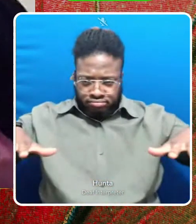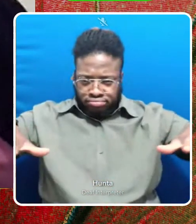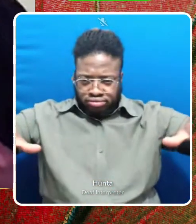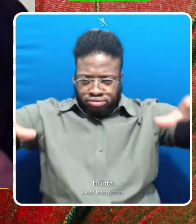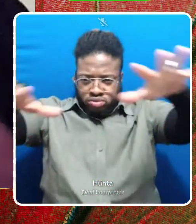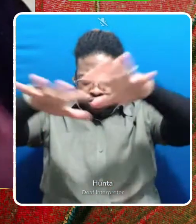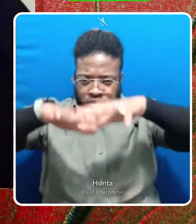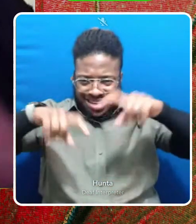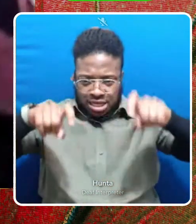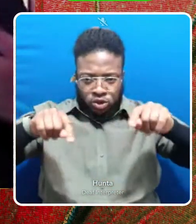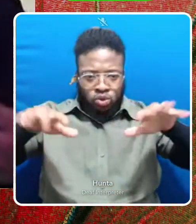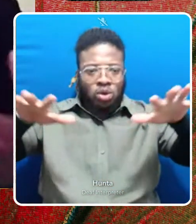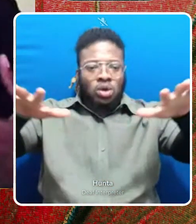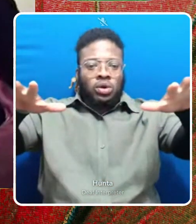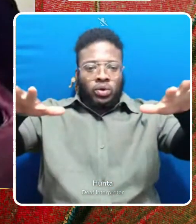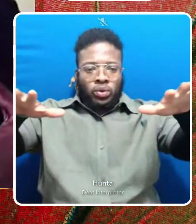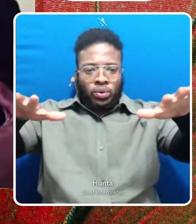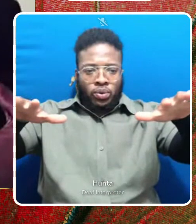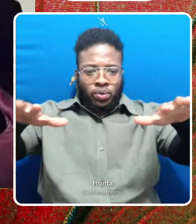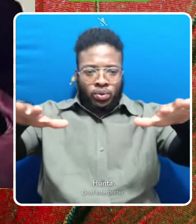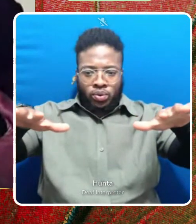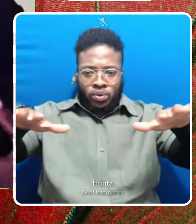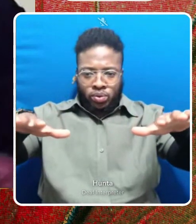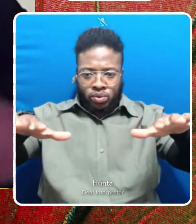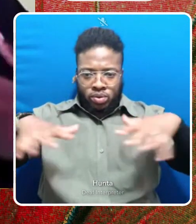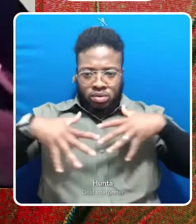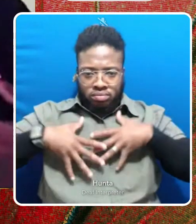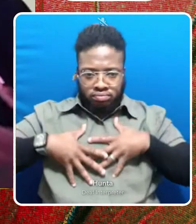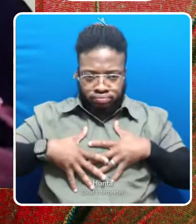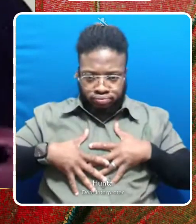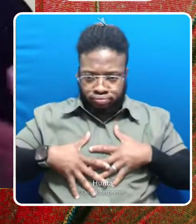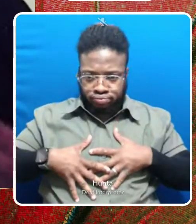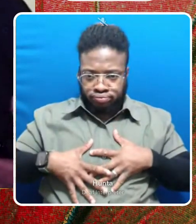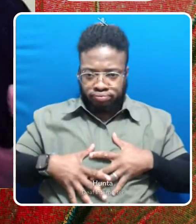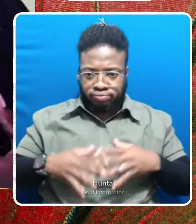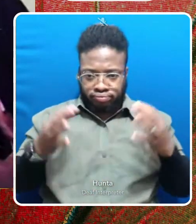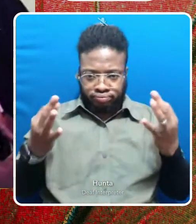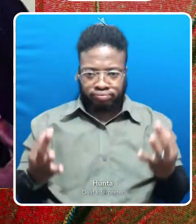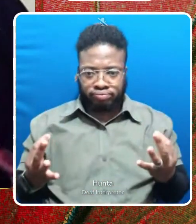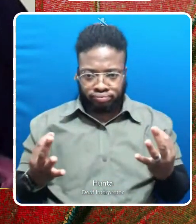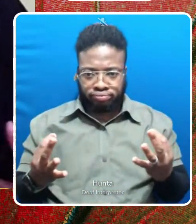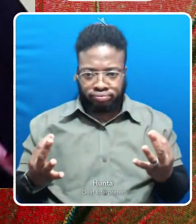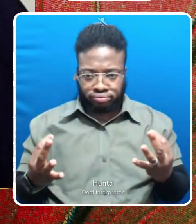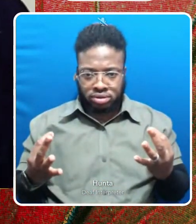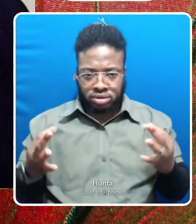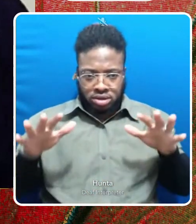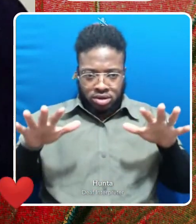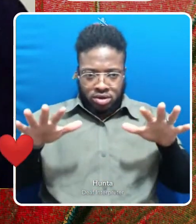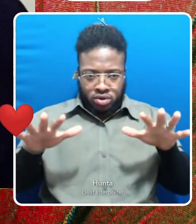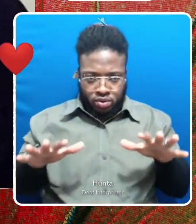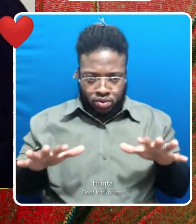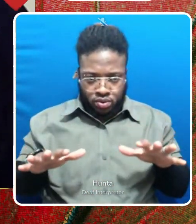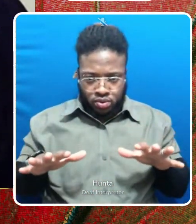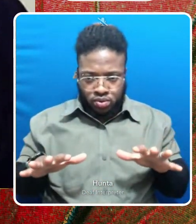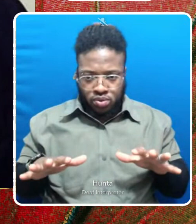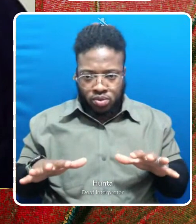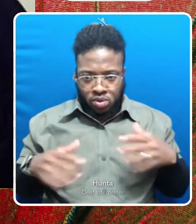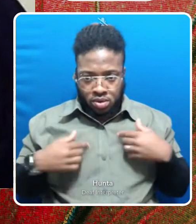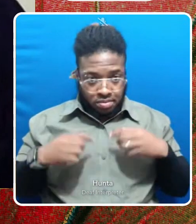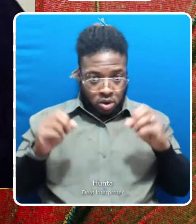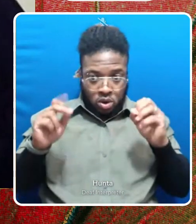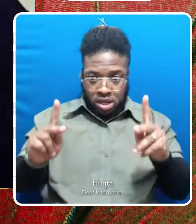taking some breaths. We're taking some breaths. So, you know, in on five. In on five, we go in on five. Let go. One,